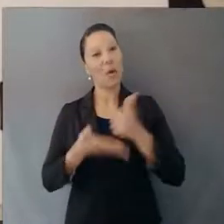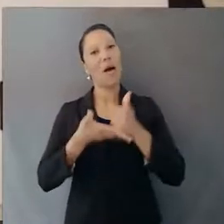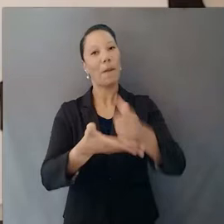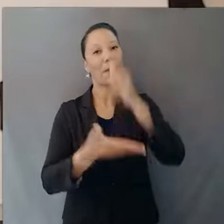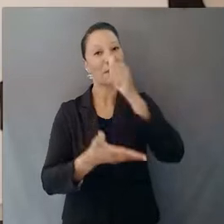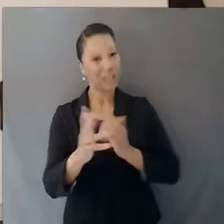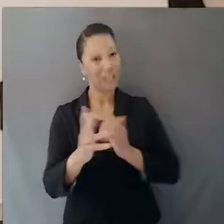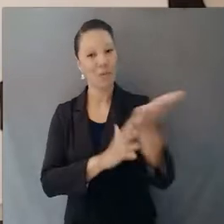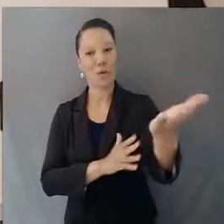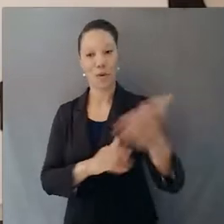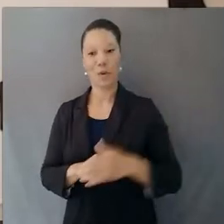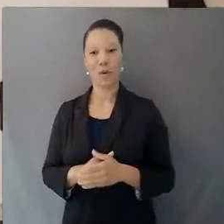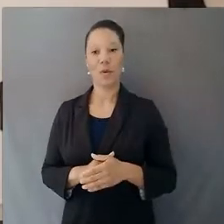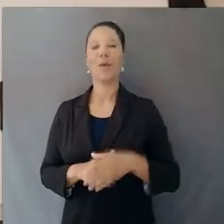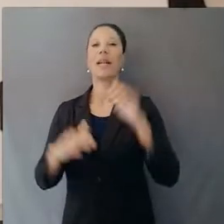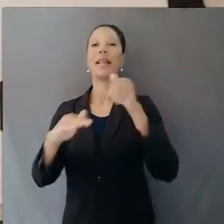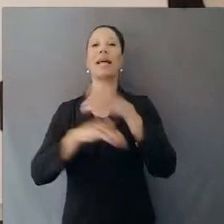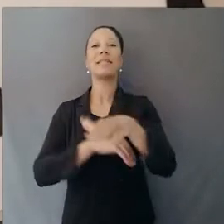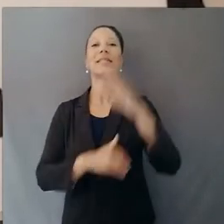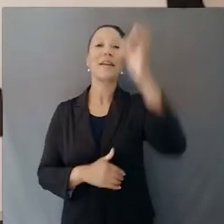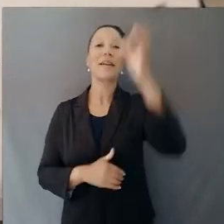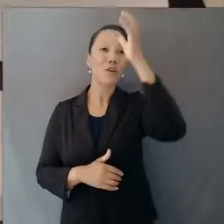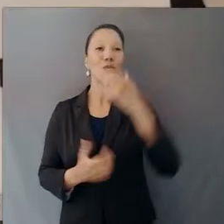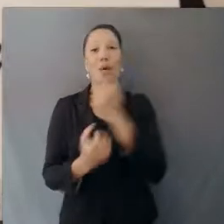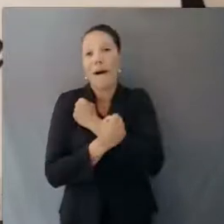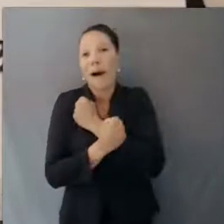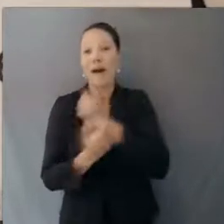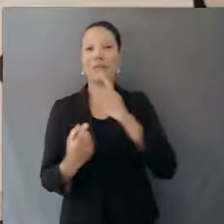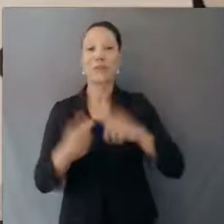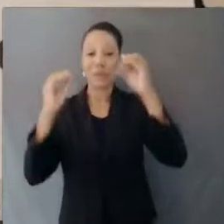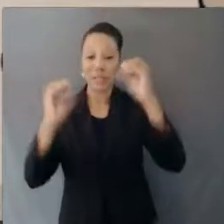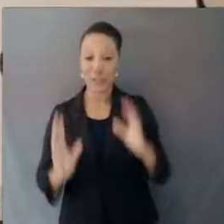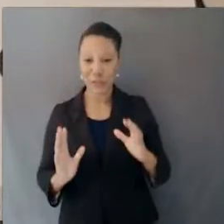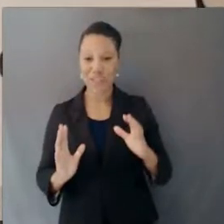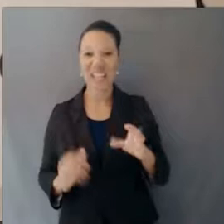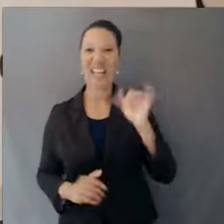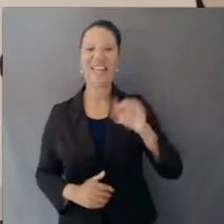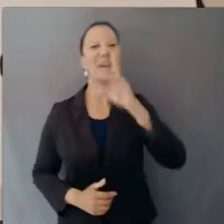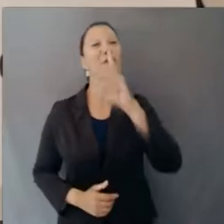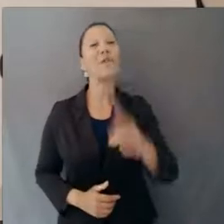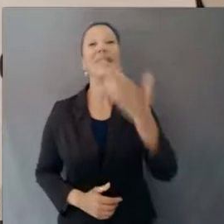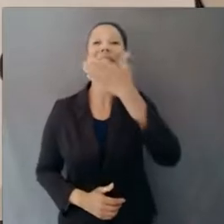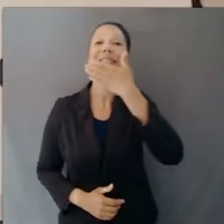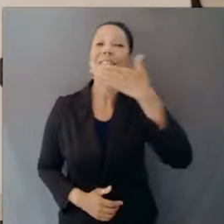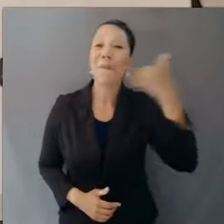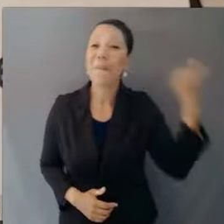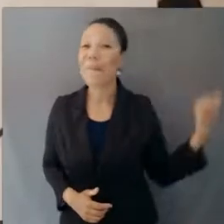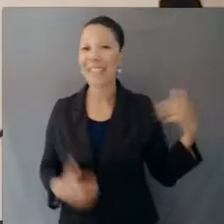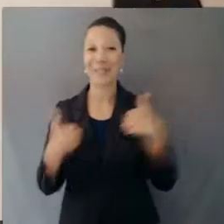Let's all send virtual hugs to our amazing teachers, who really are the very best creatures.